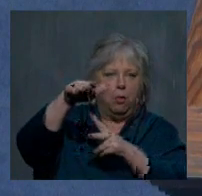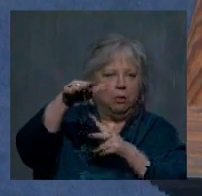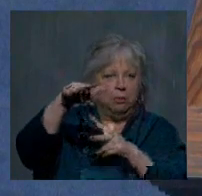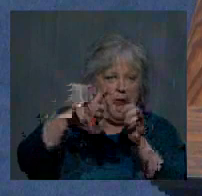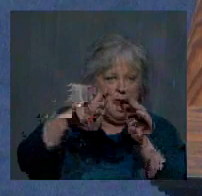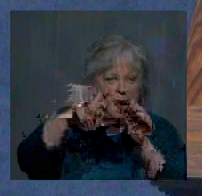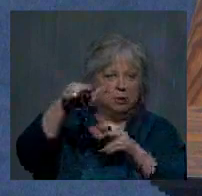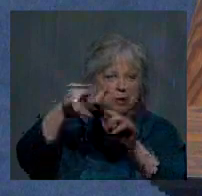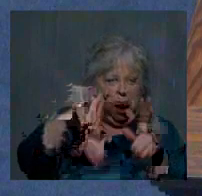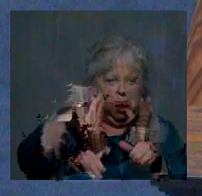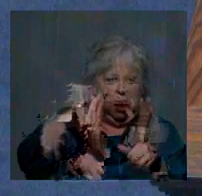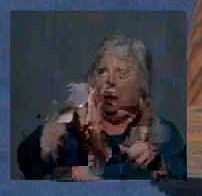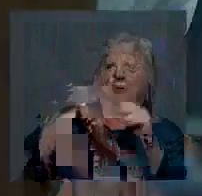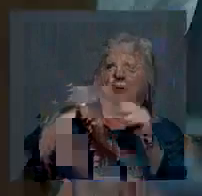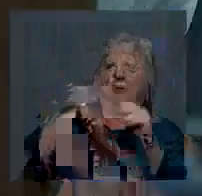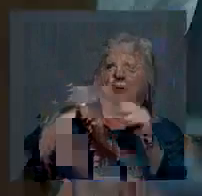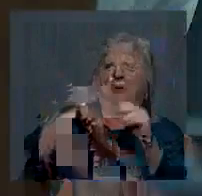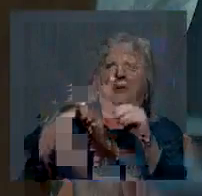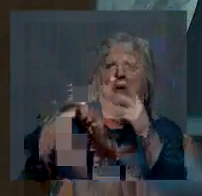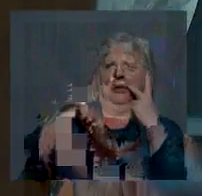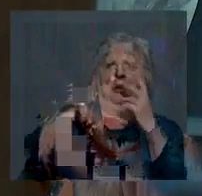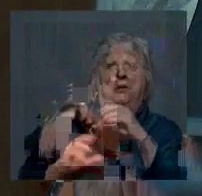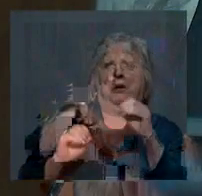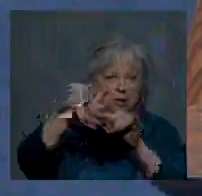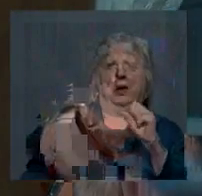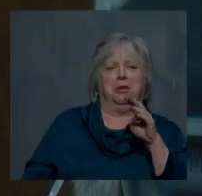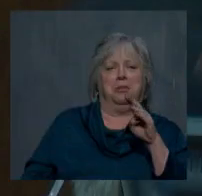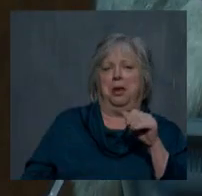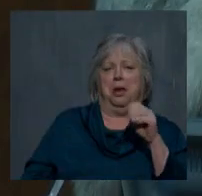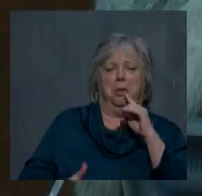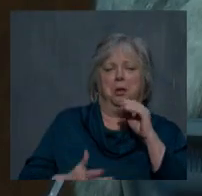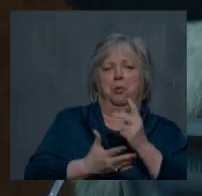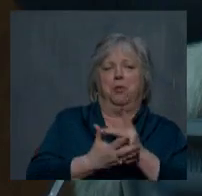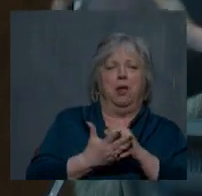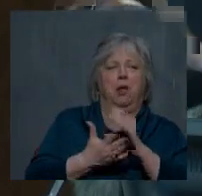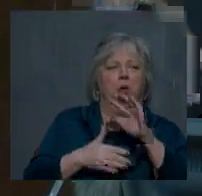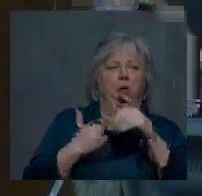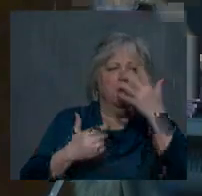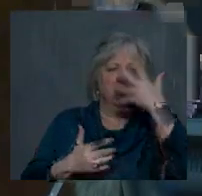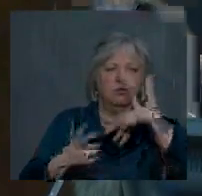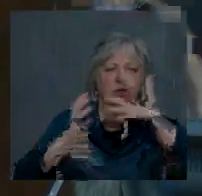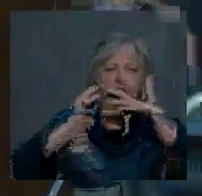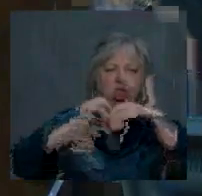you're talking about? Now, this thing, it is the front.